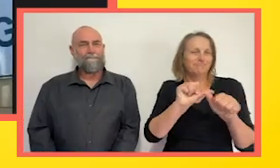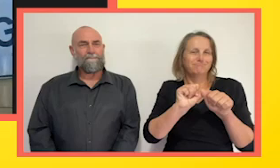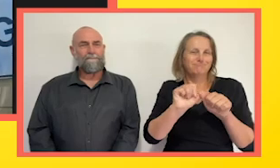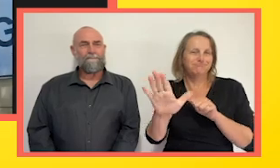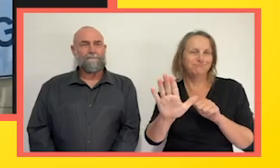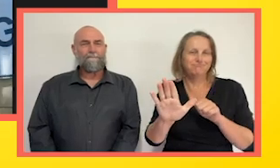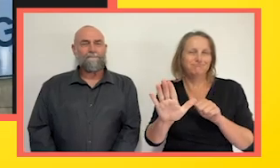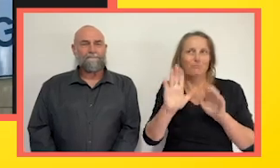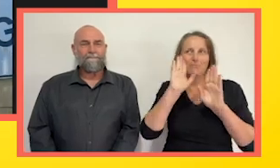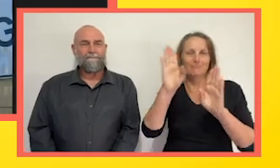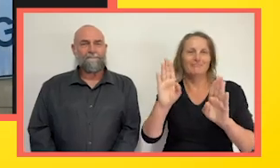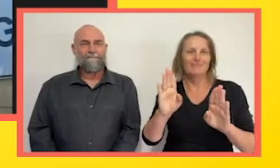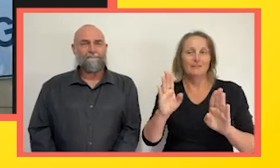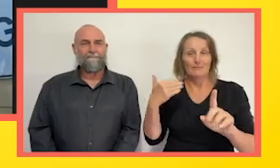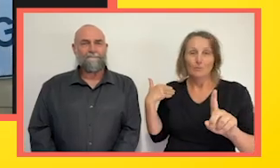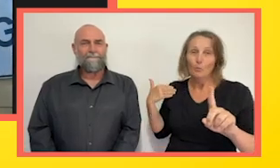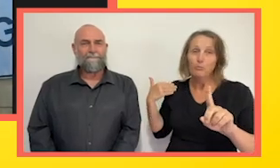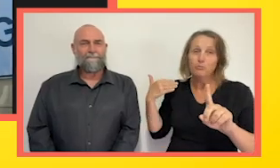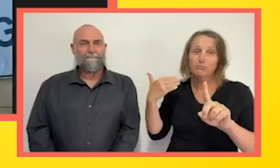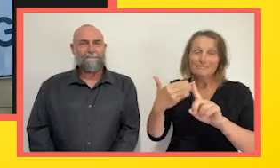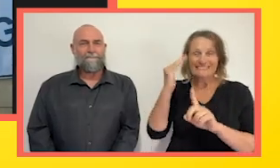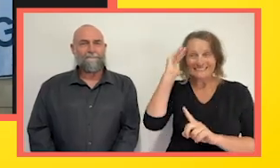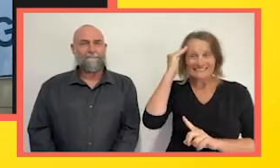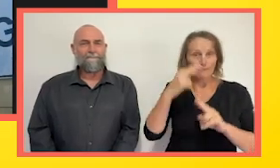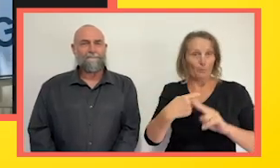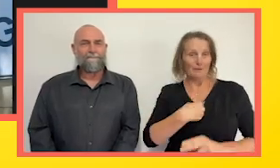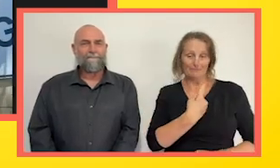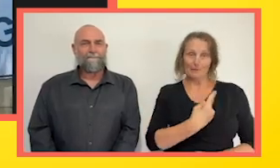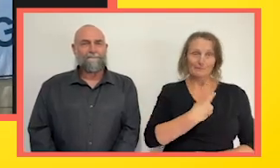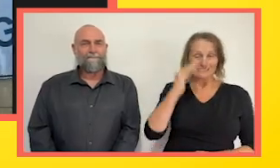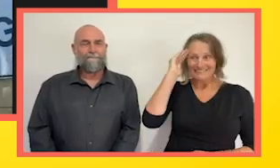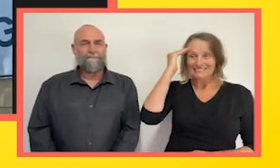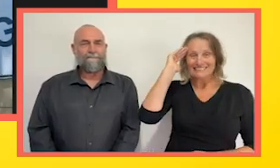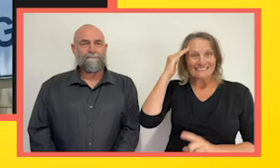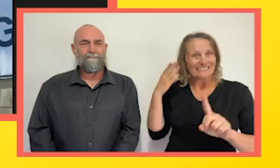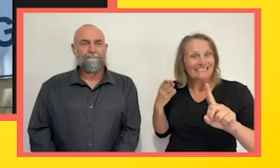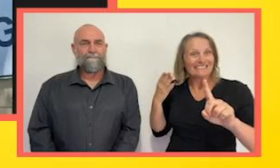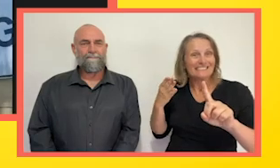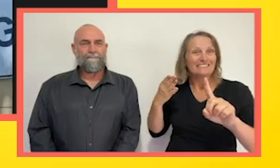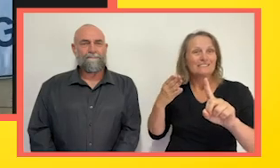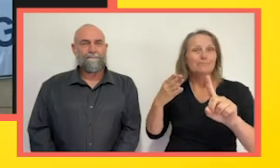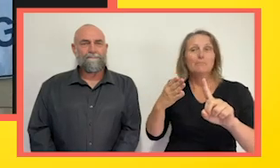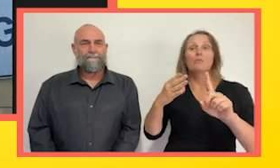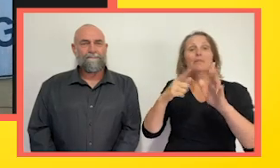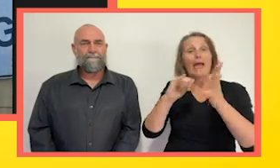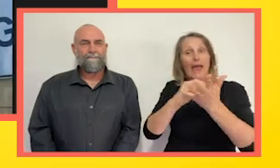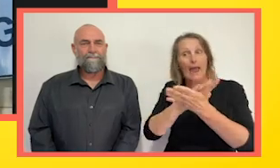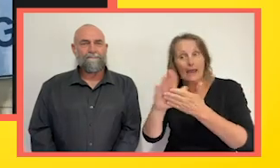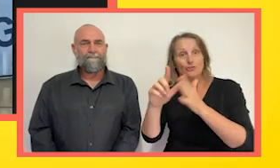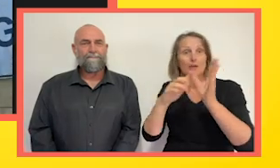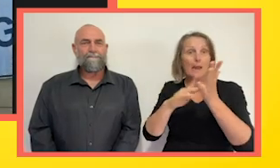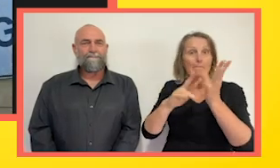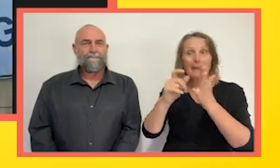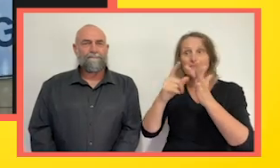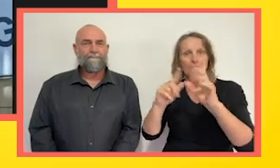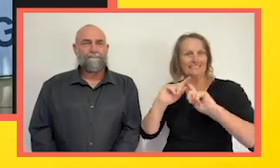It's been a long journey for me personally, but with Jam and Amanda and Ash, it just